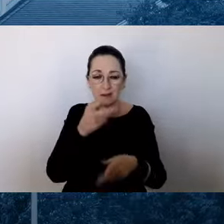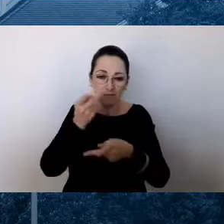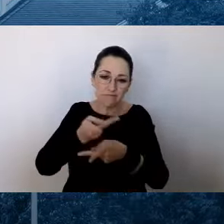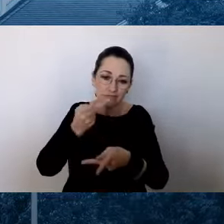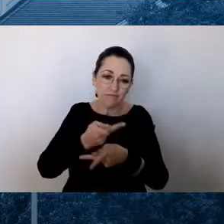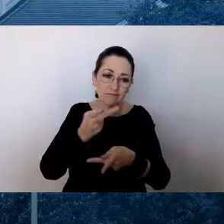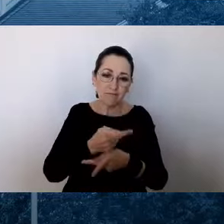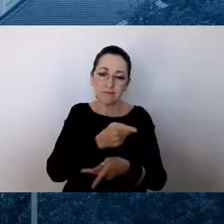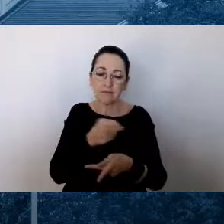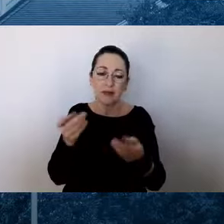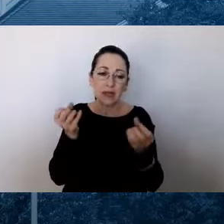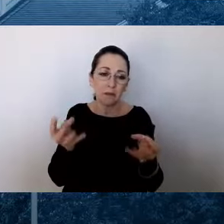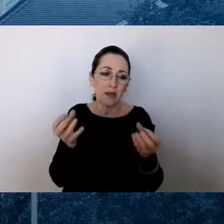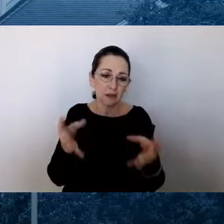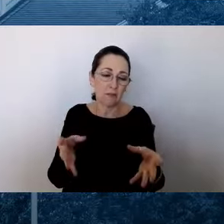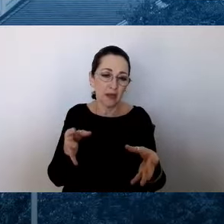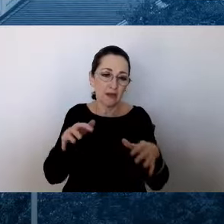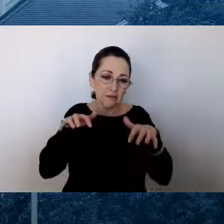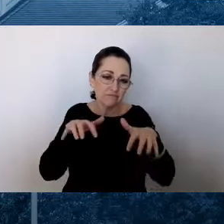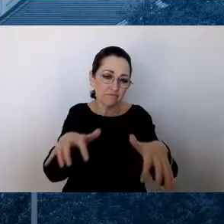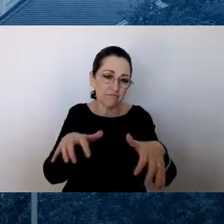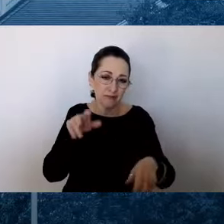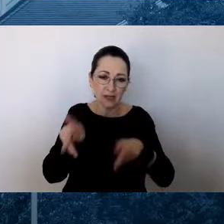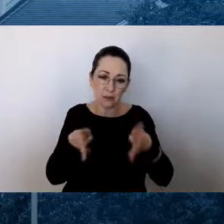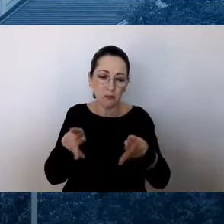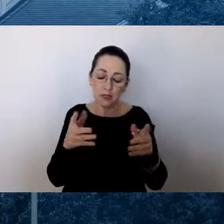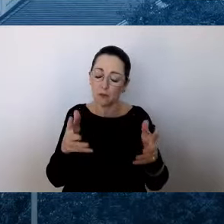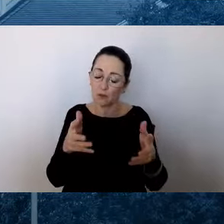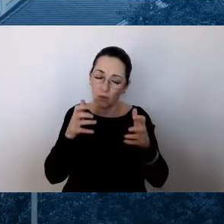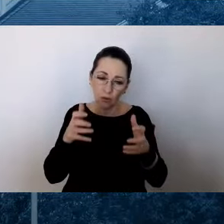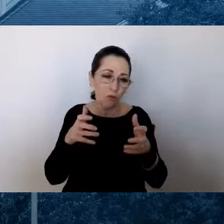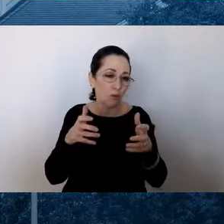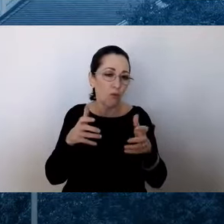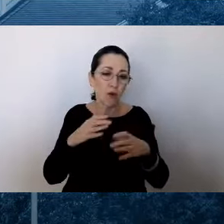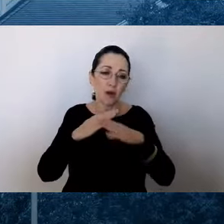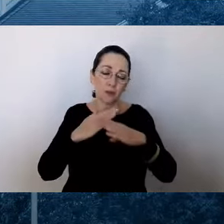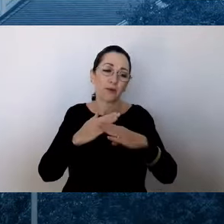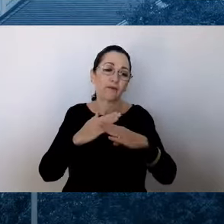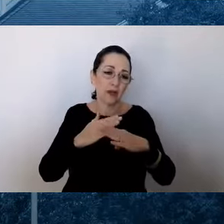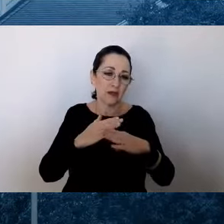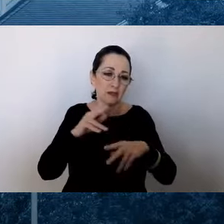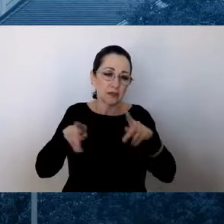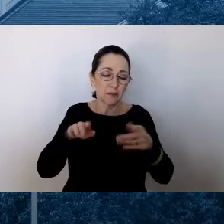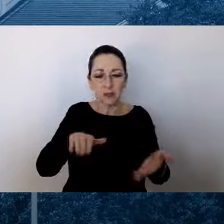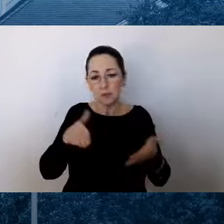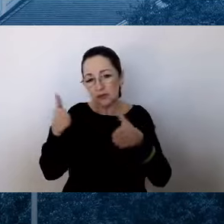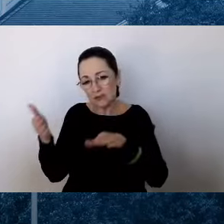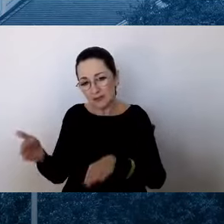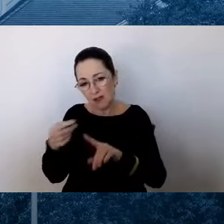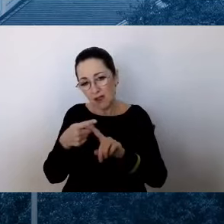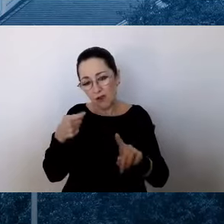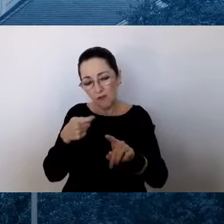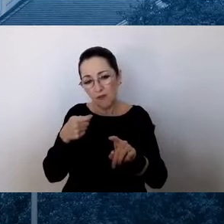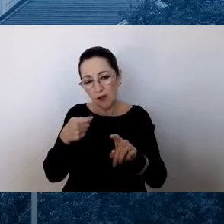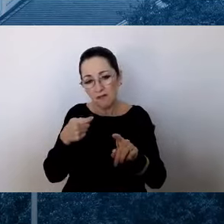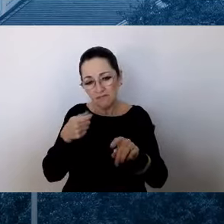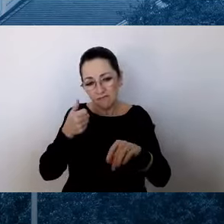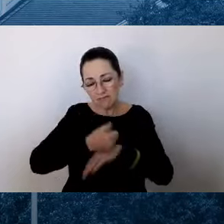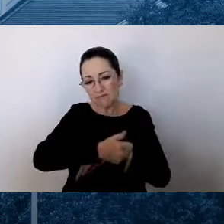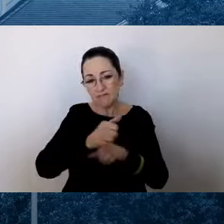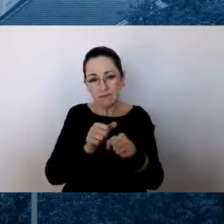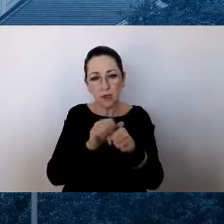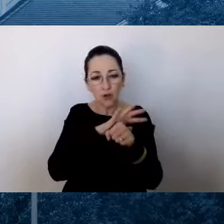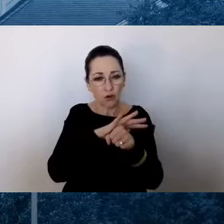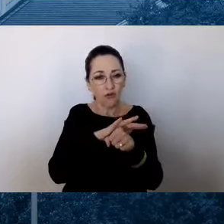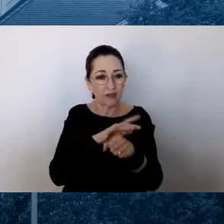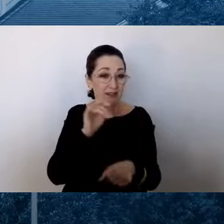the hospital, to prevent the deaths that occur to too many Delawareans. And so that's the message today. You